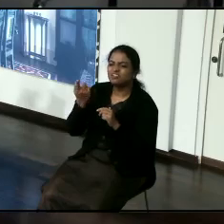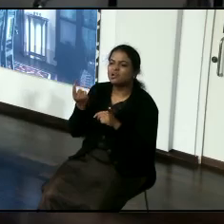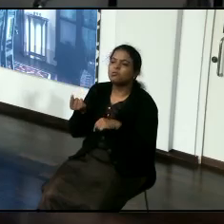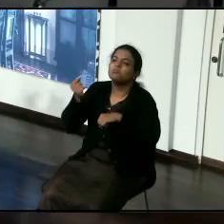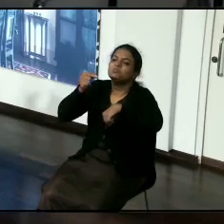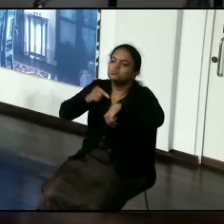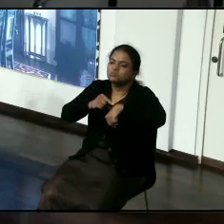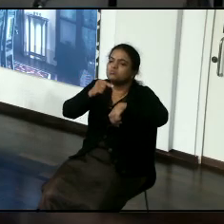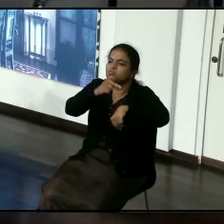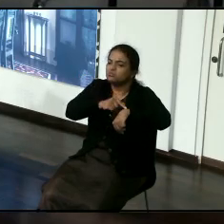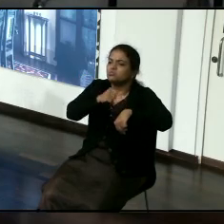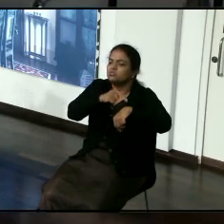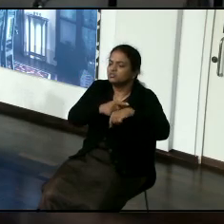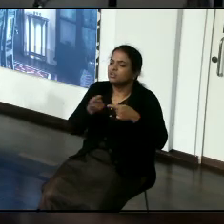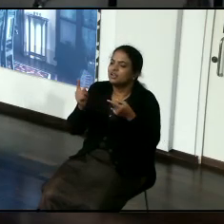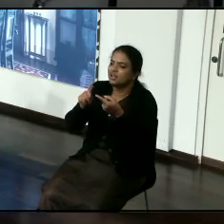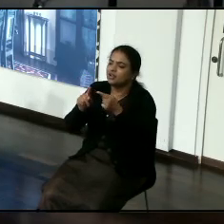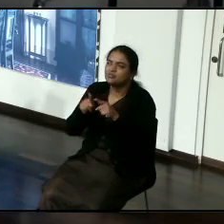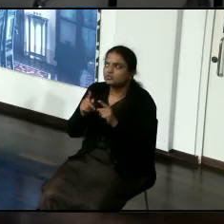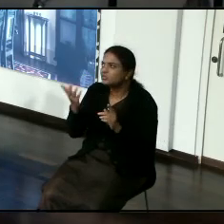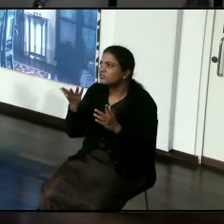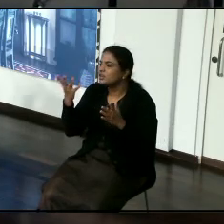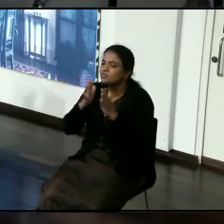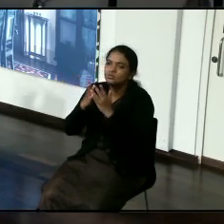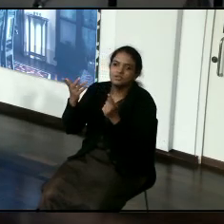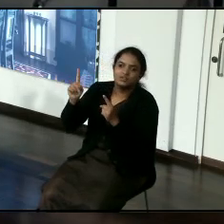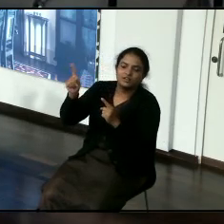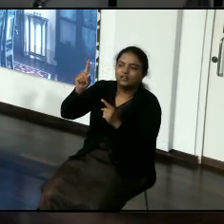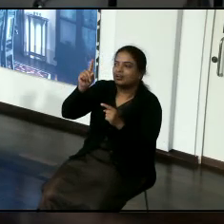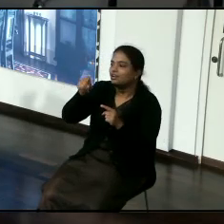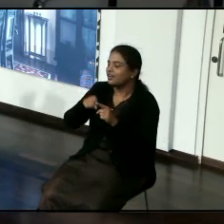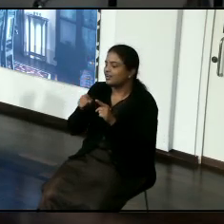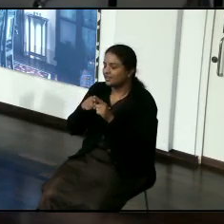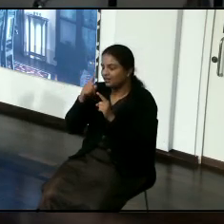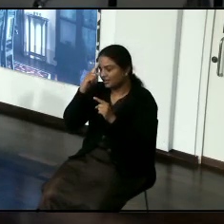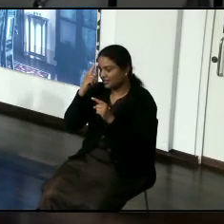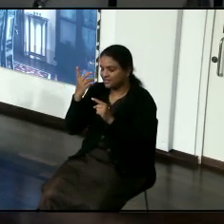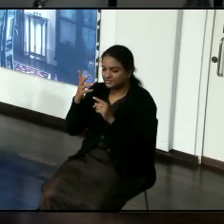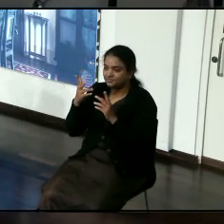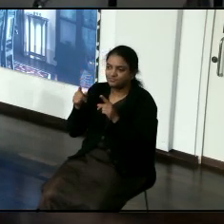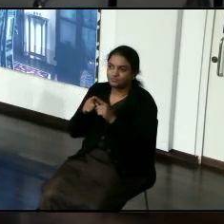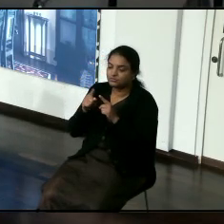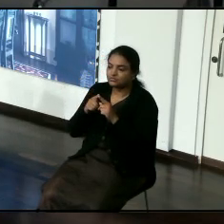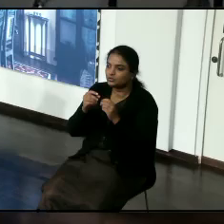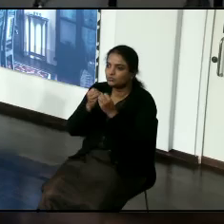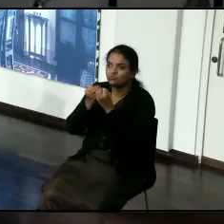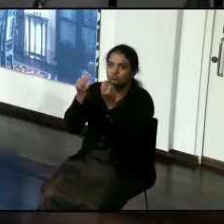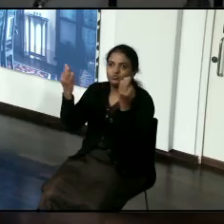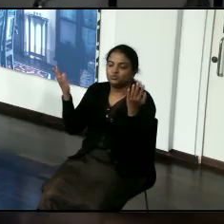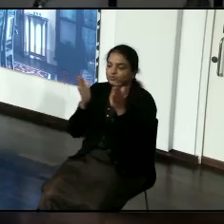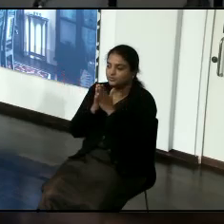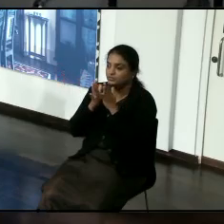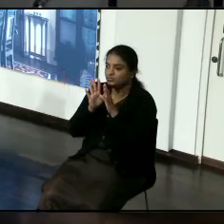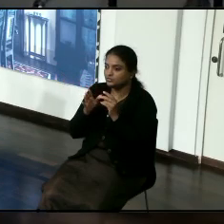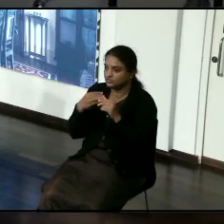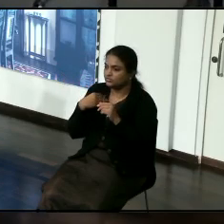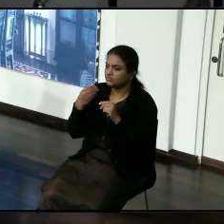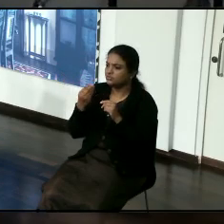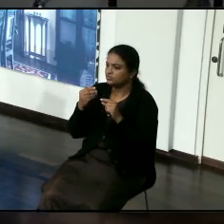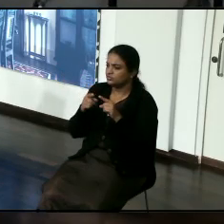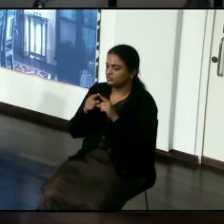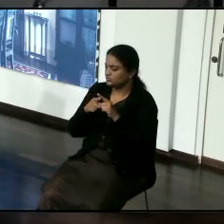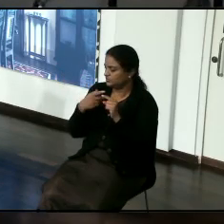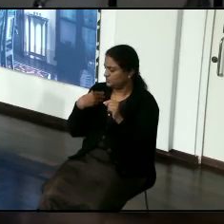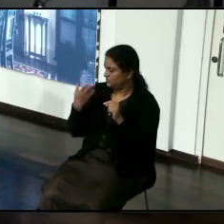What are the stories behind it? Where is it? He really does. Hundreds, thousands of pieces. Yeah. And a couple of weeks